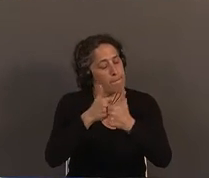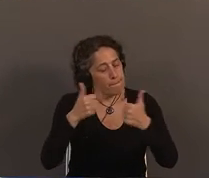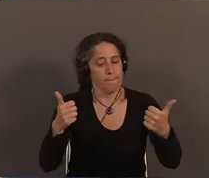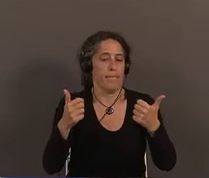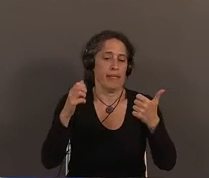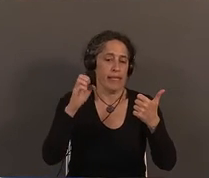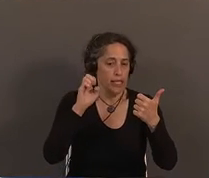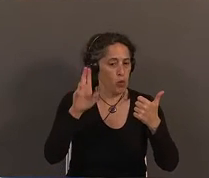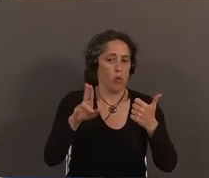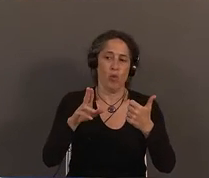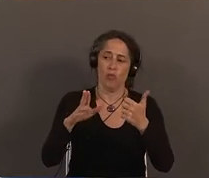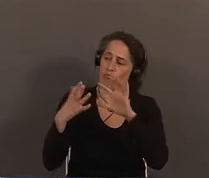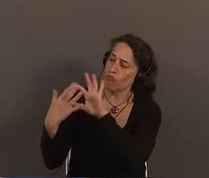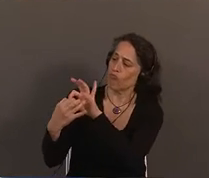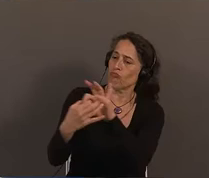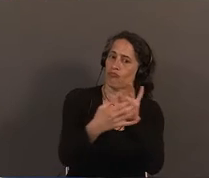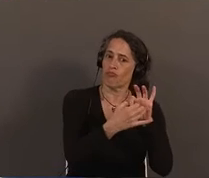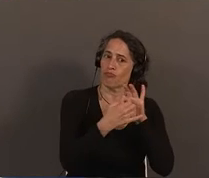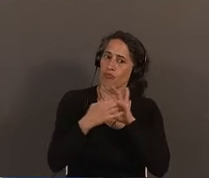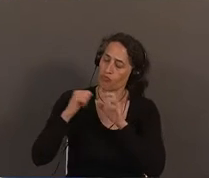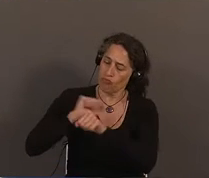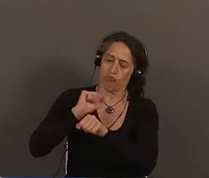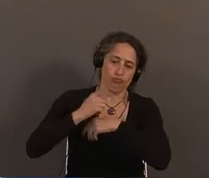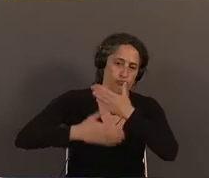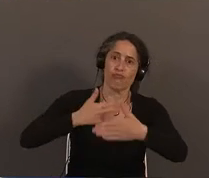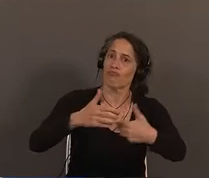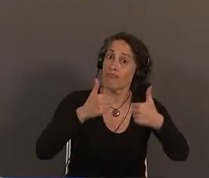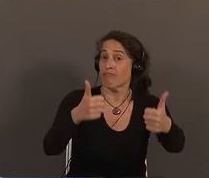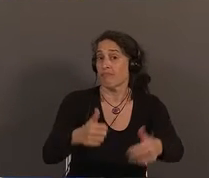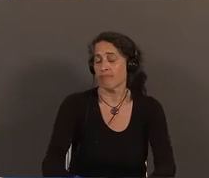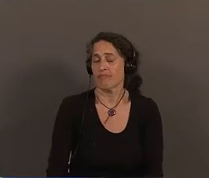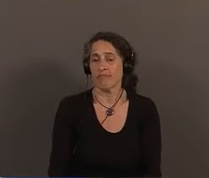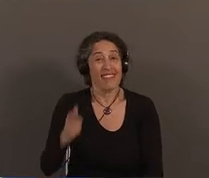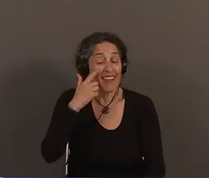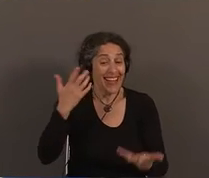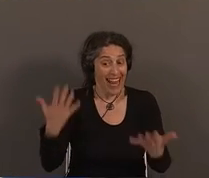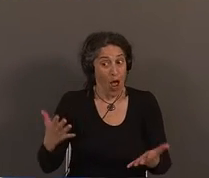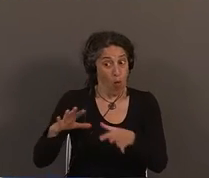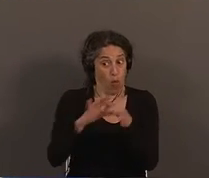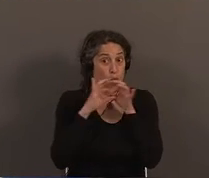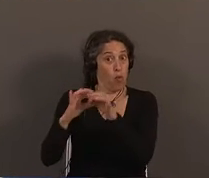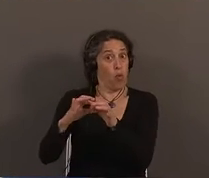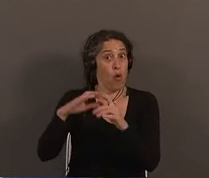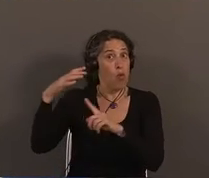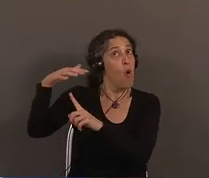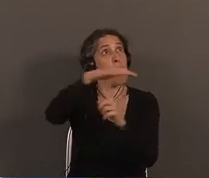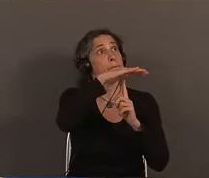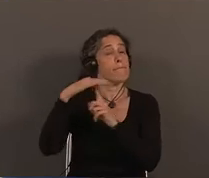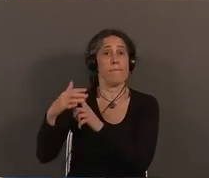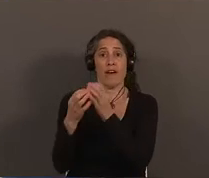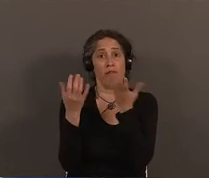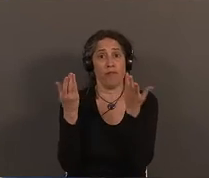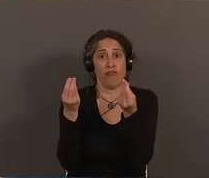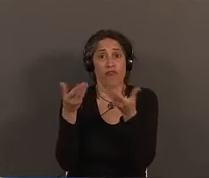What is next? I think what is next is now we have to make sure that this sector